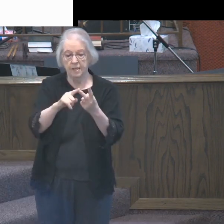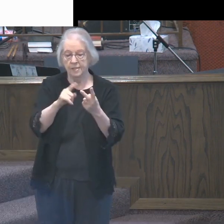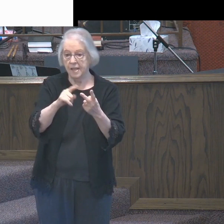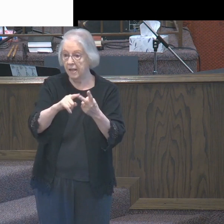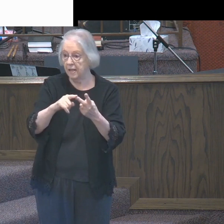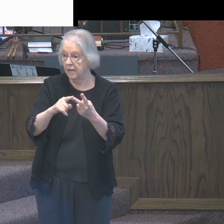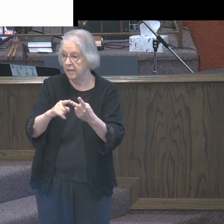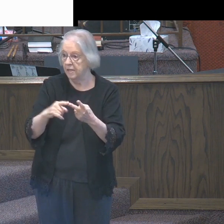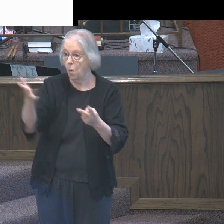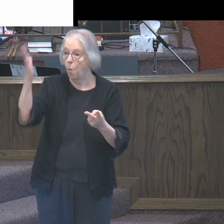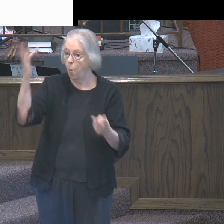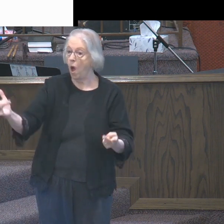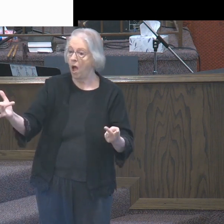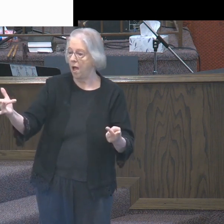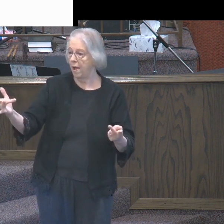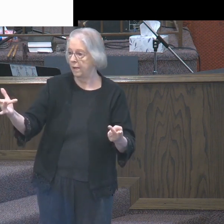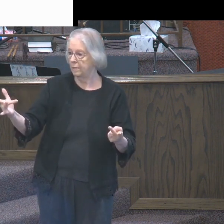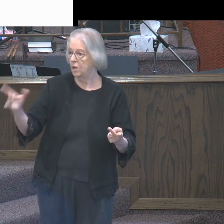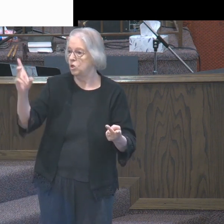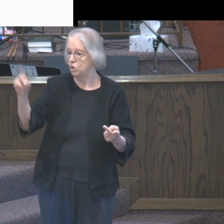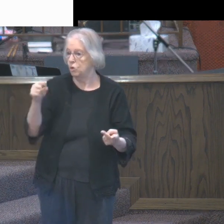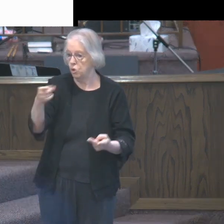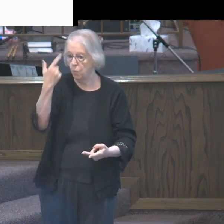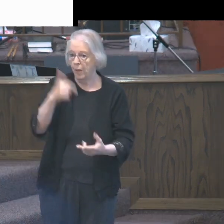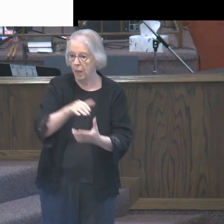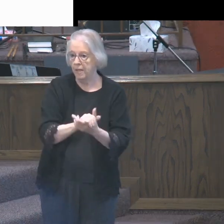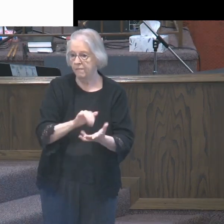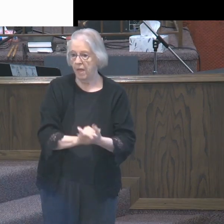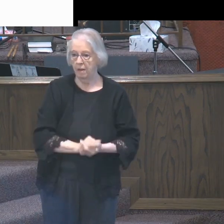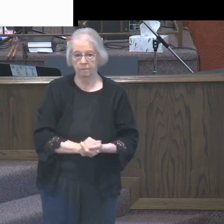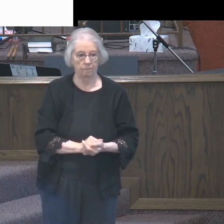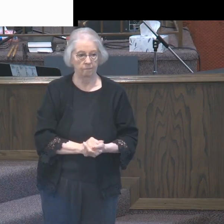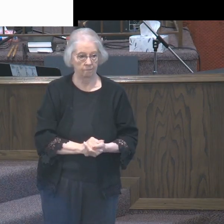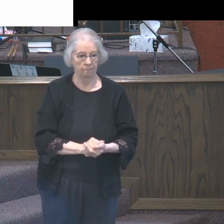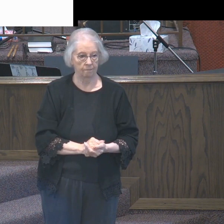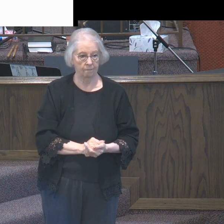this. Why do you believe it?